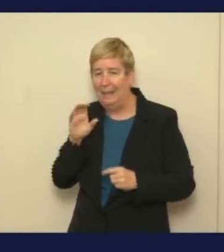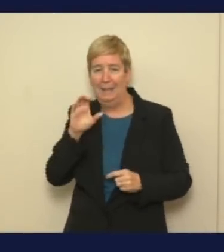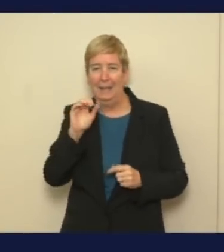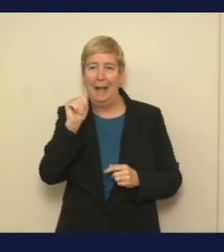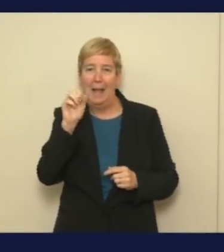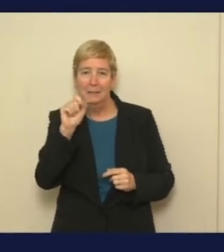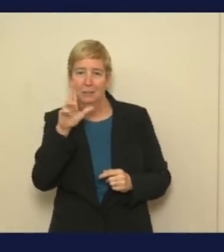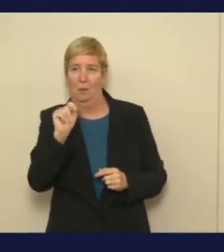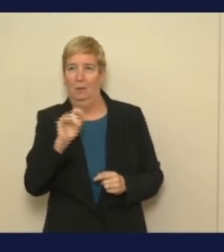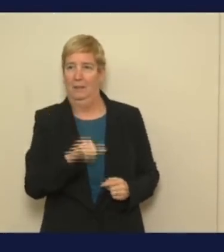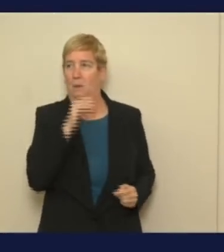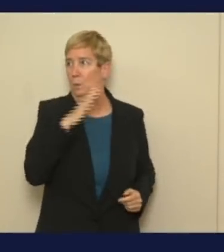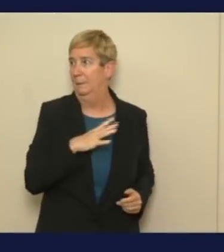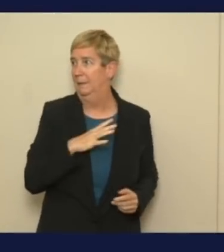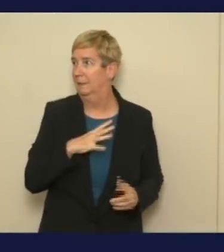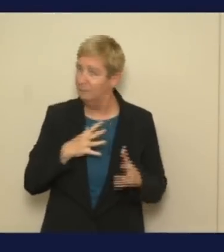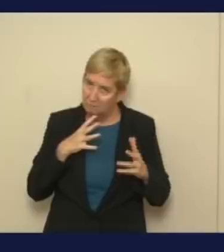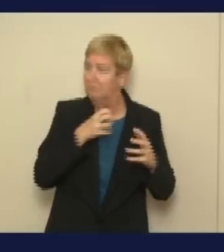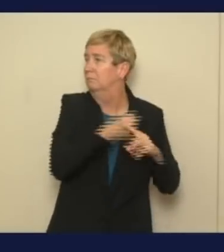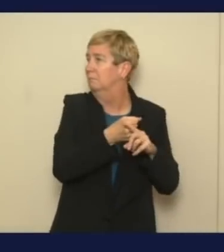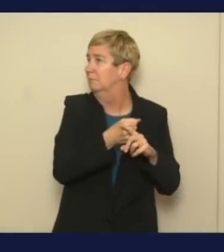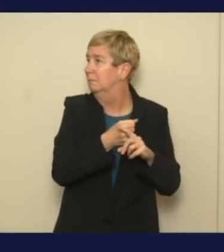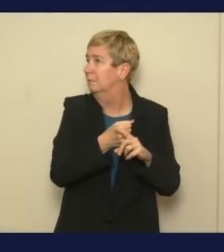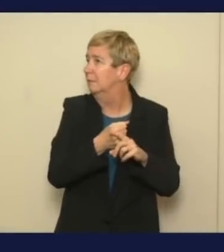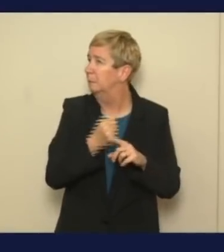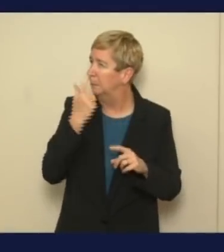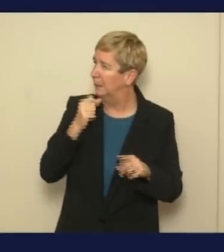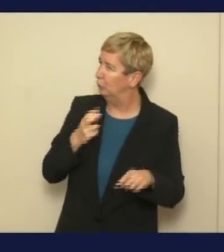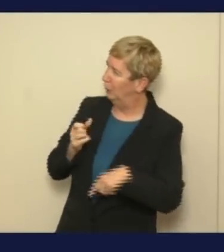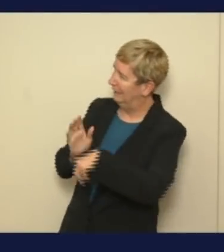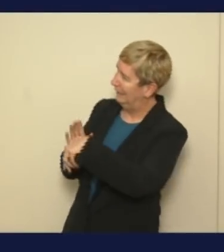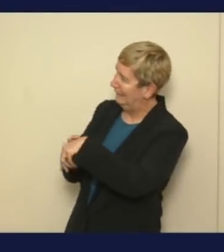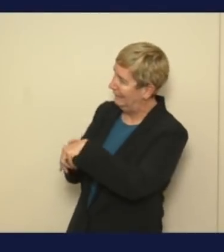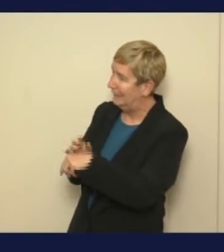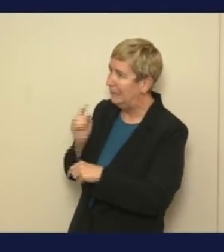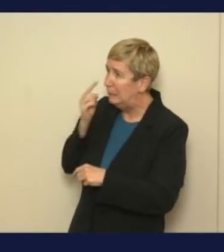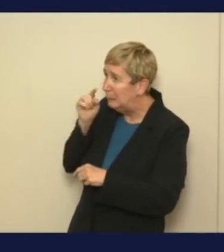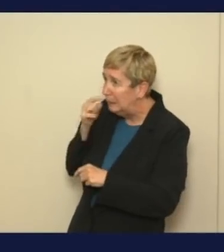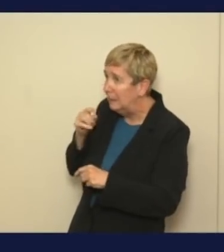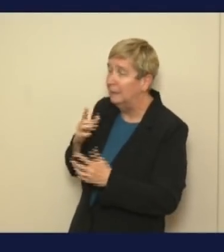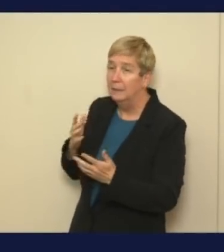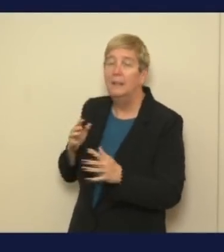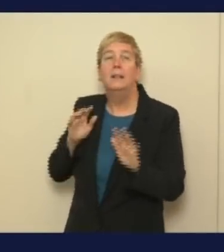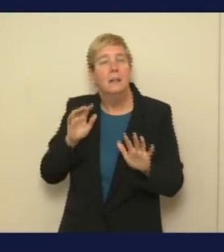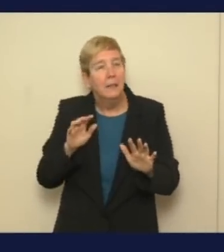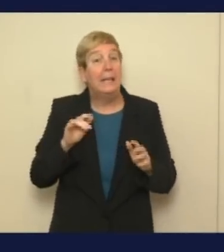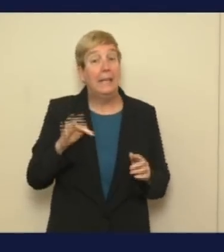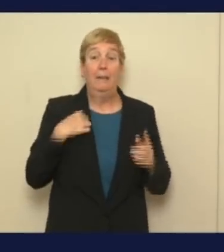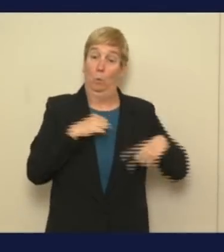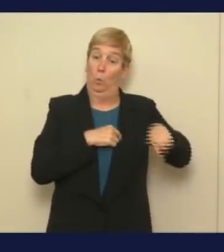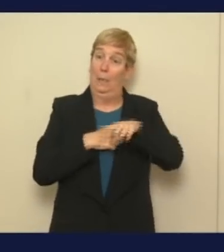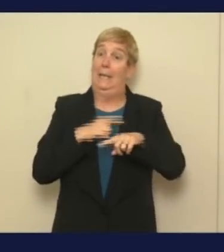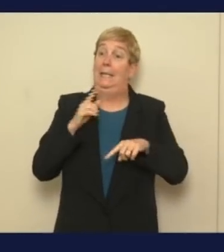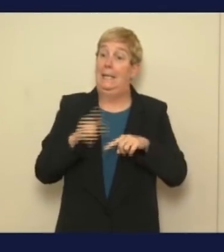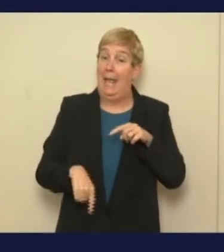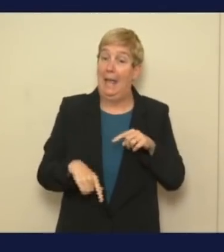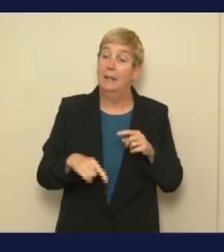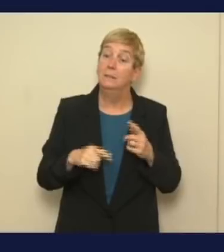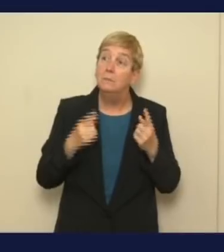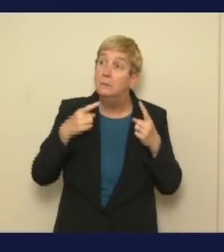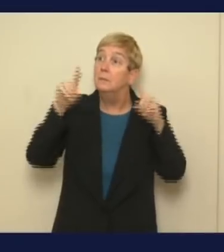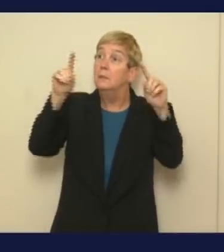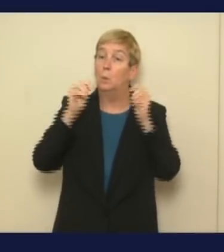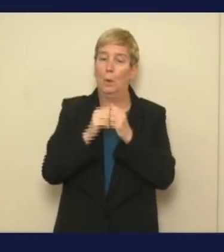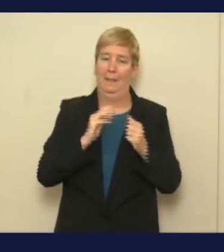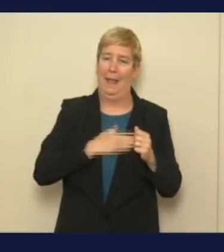our power to hold people accountable. And if we can't get our mandatory mask requirement to work, then we're going to have to think about